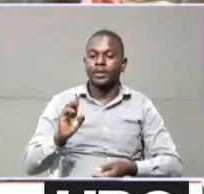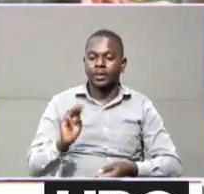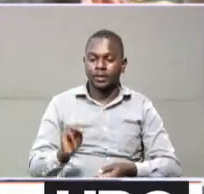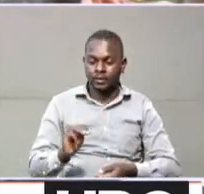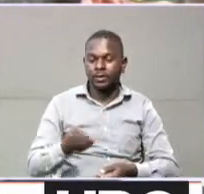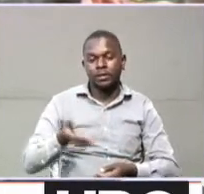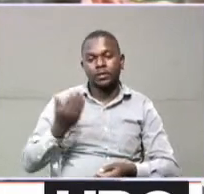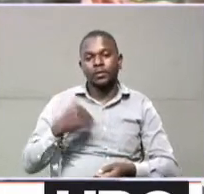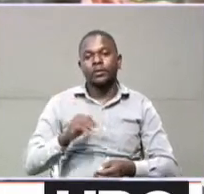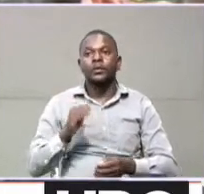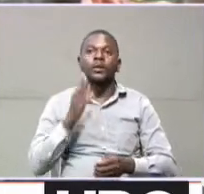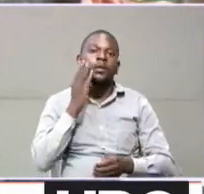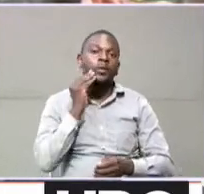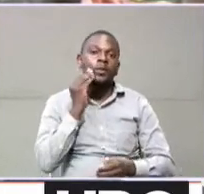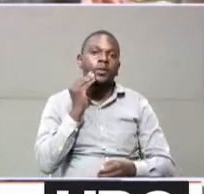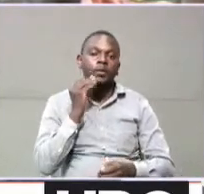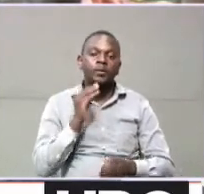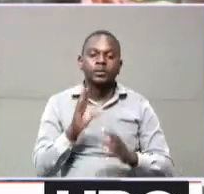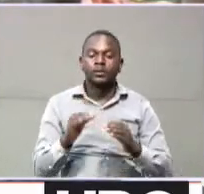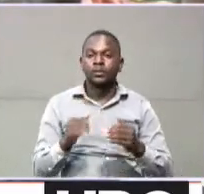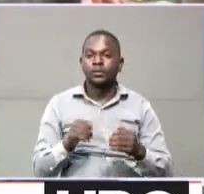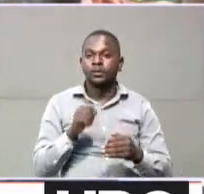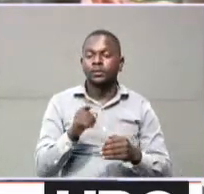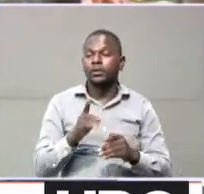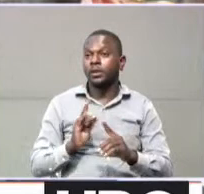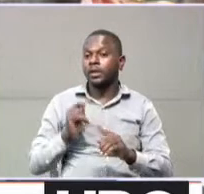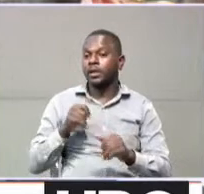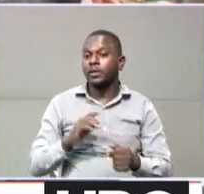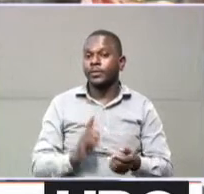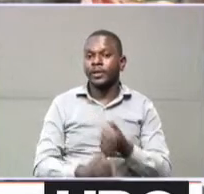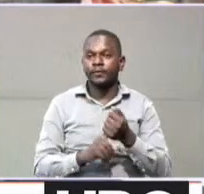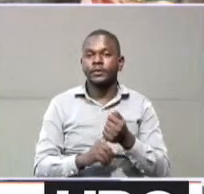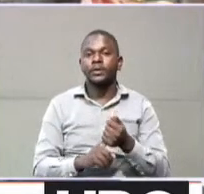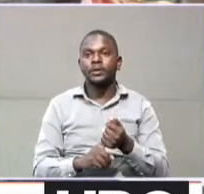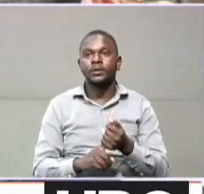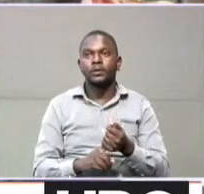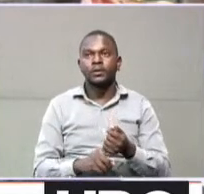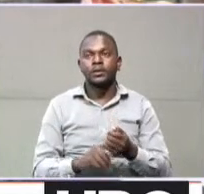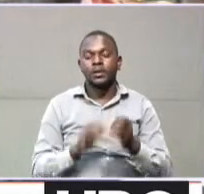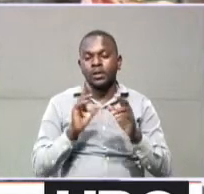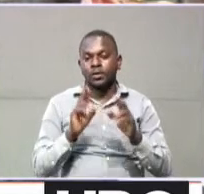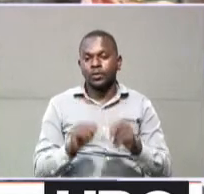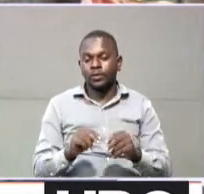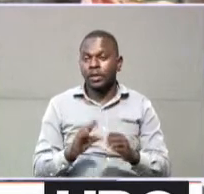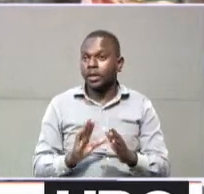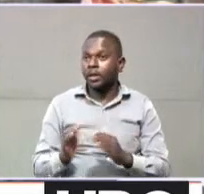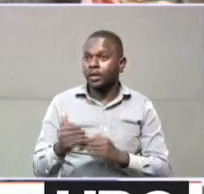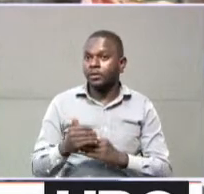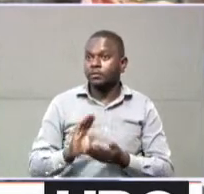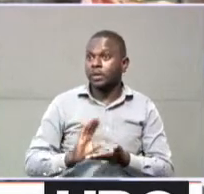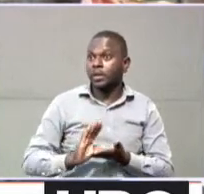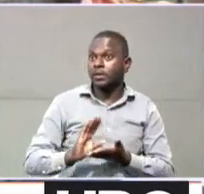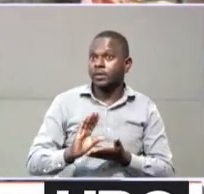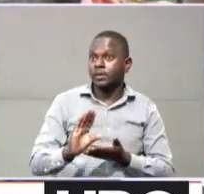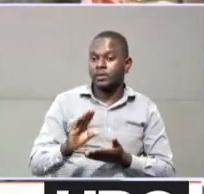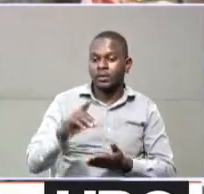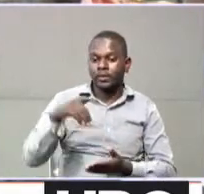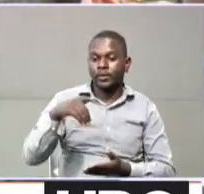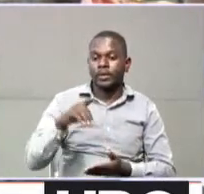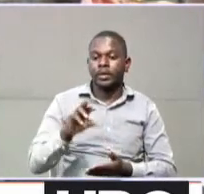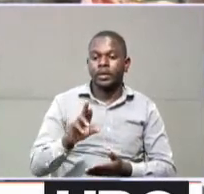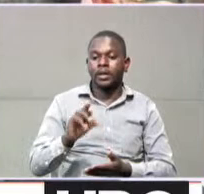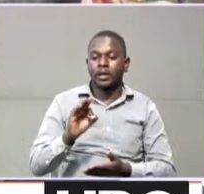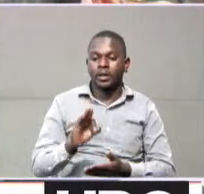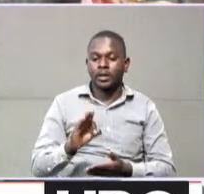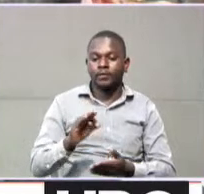from past experience the target beneficiaries should not access the disbursed prf fund